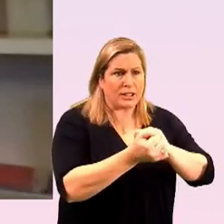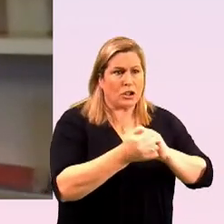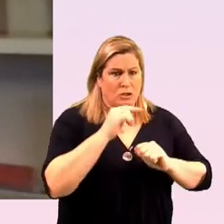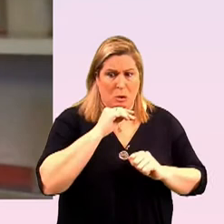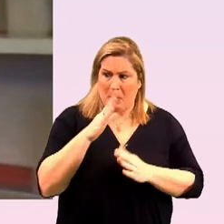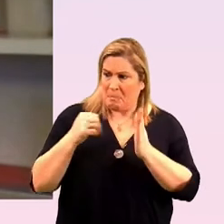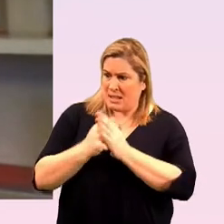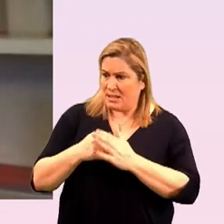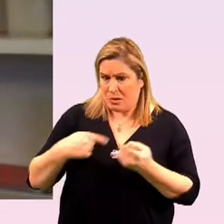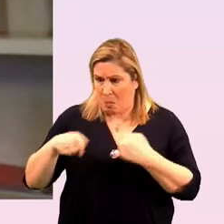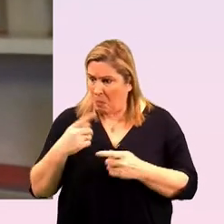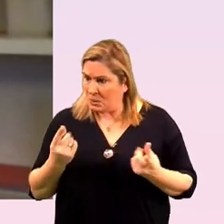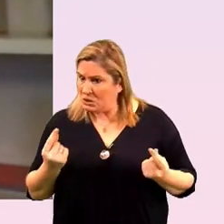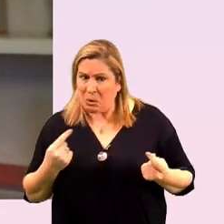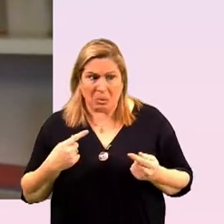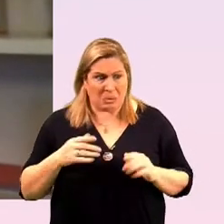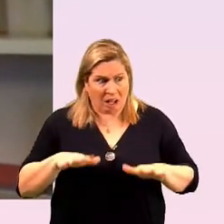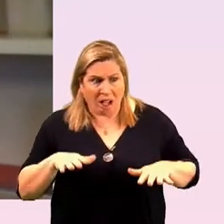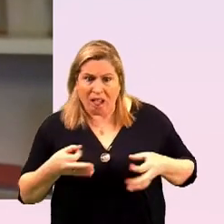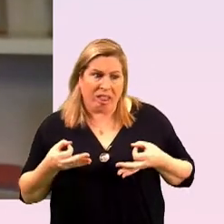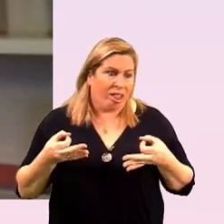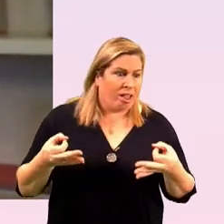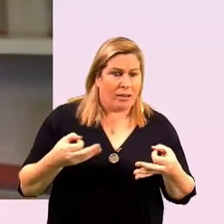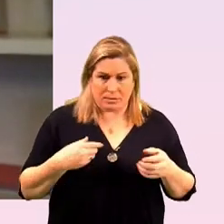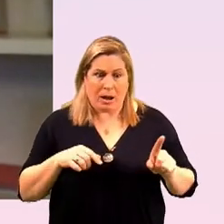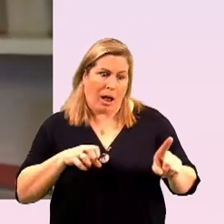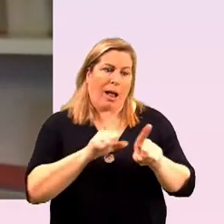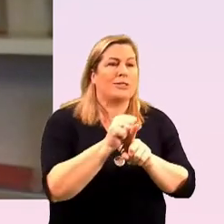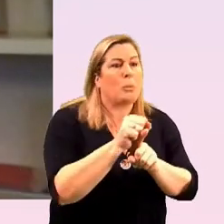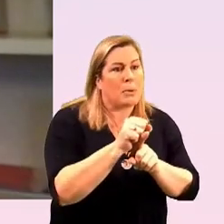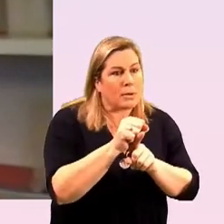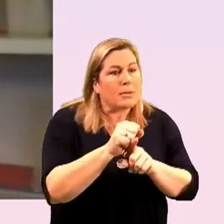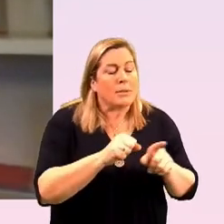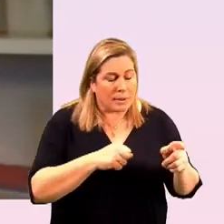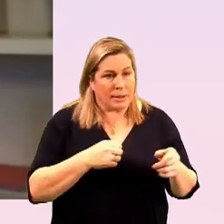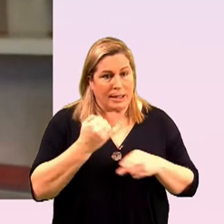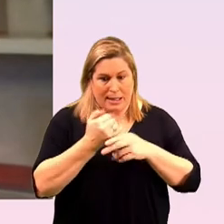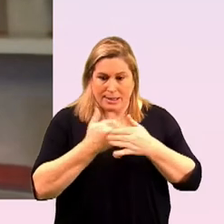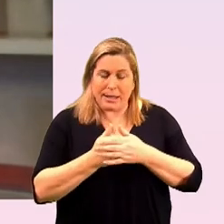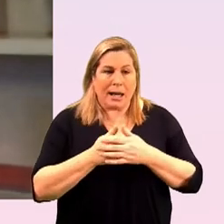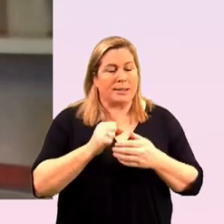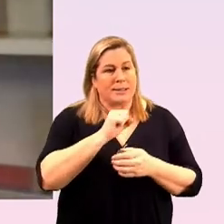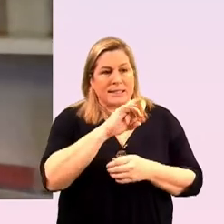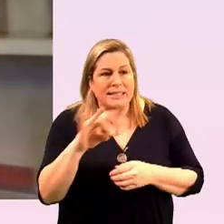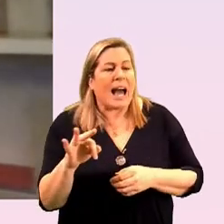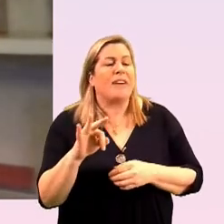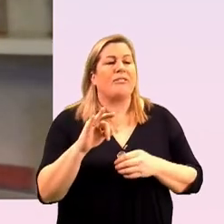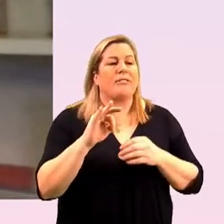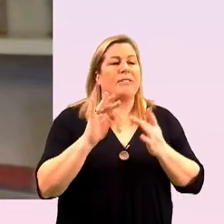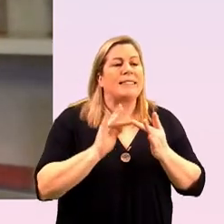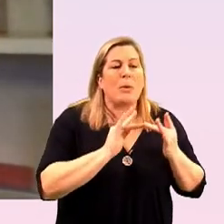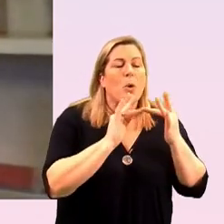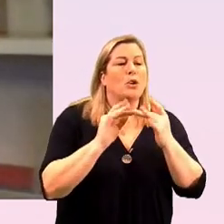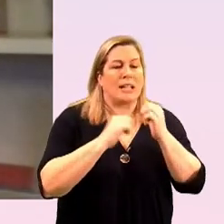well, what are we doing on this and so on. And then you have from within the staff networks and structure and